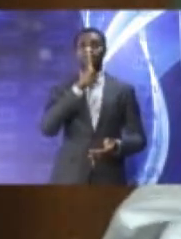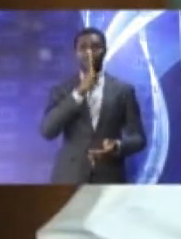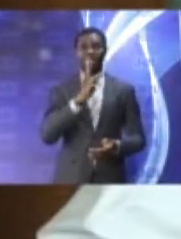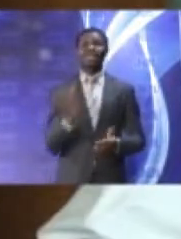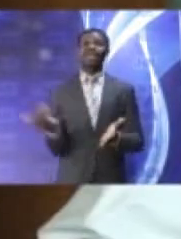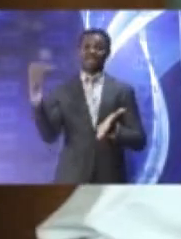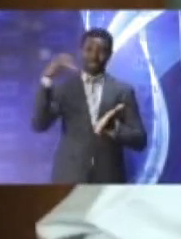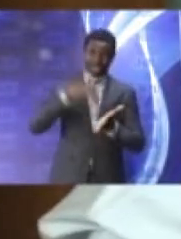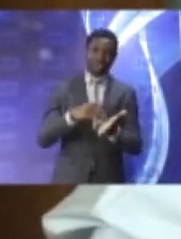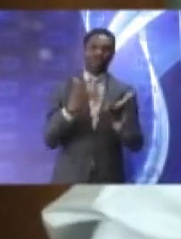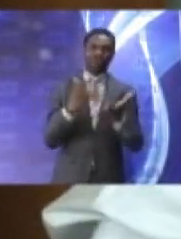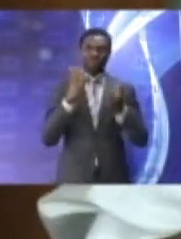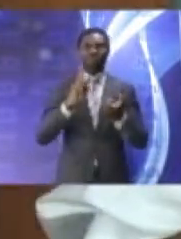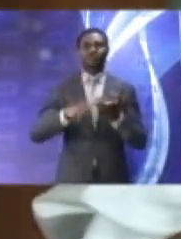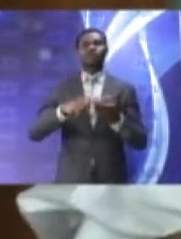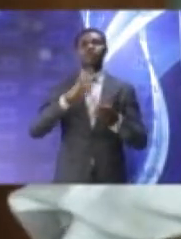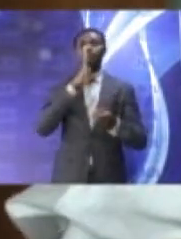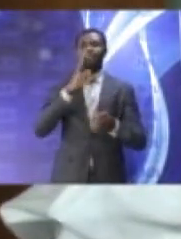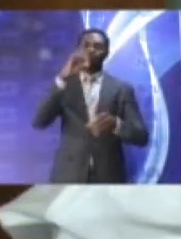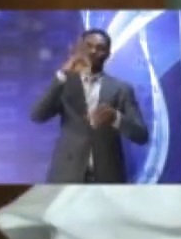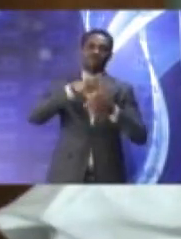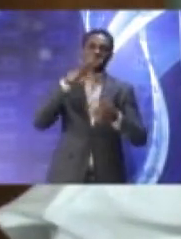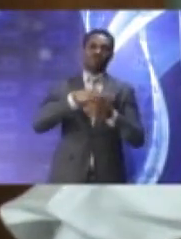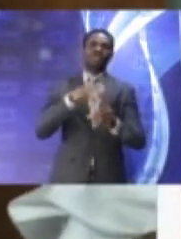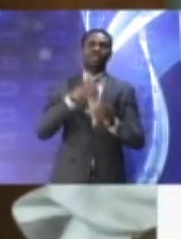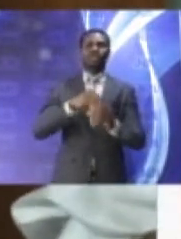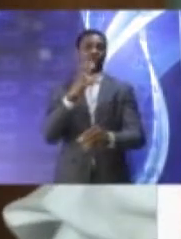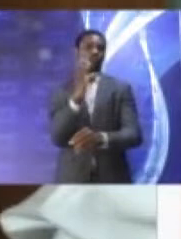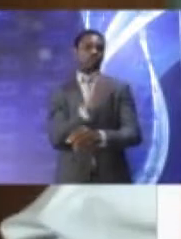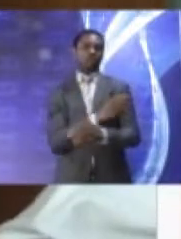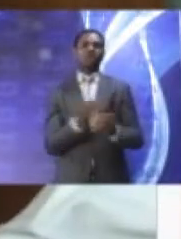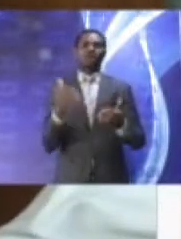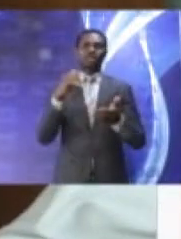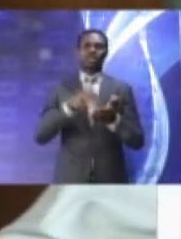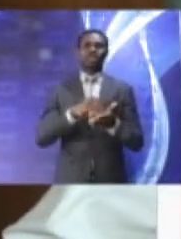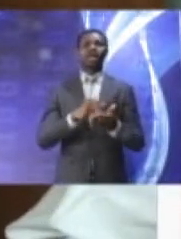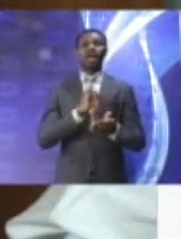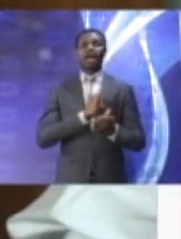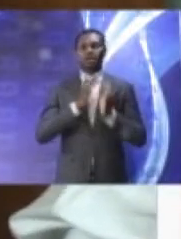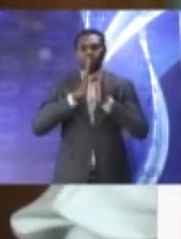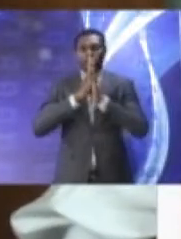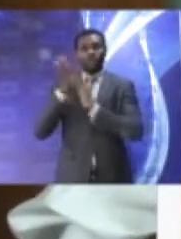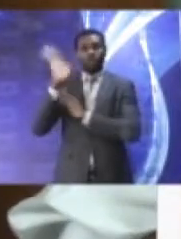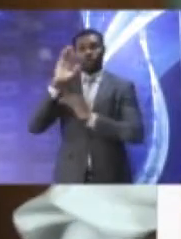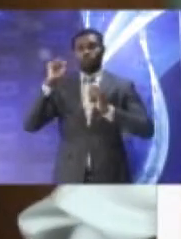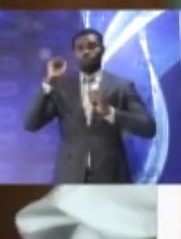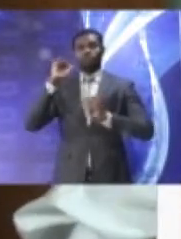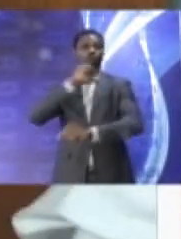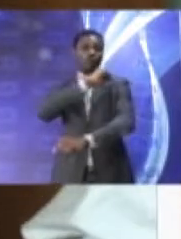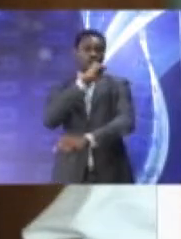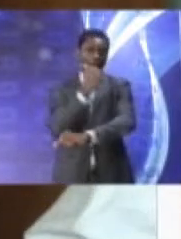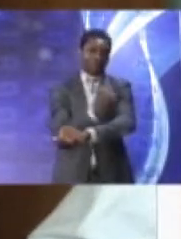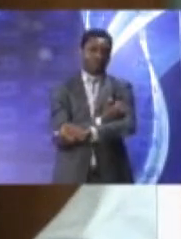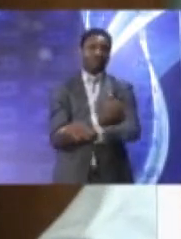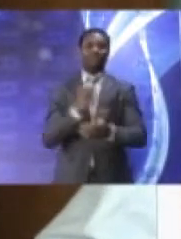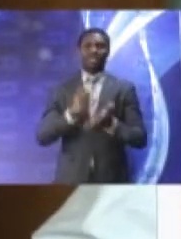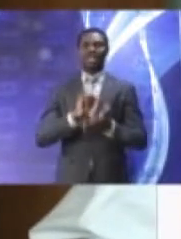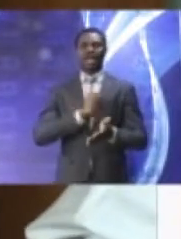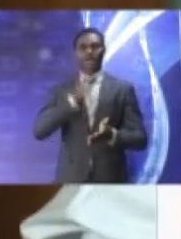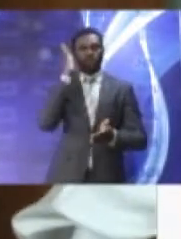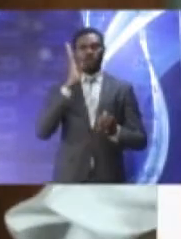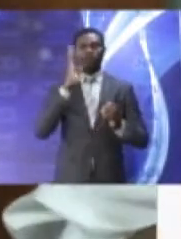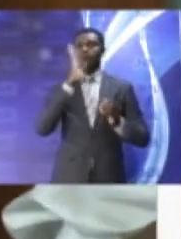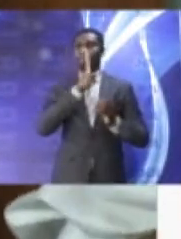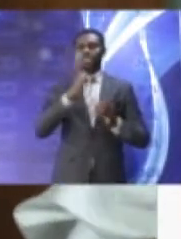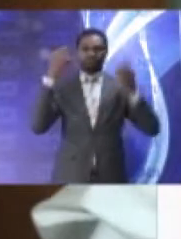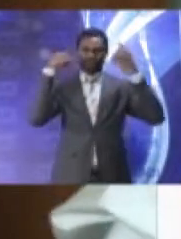again, and that I pray God Almighty that I will be successful, and